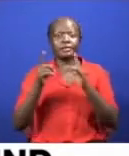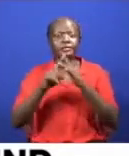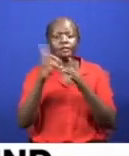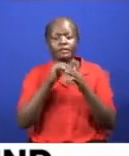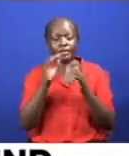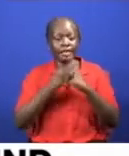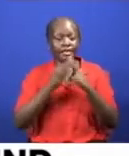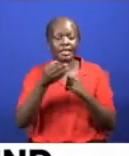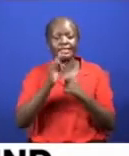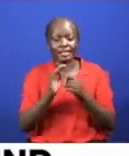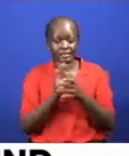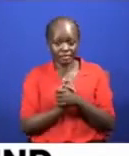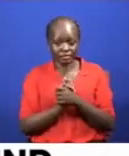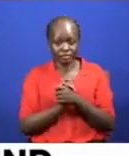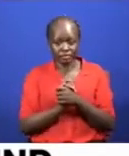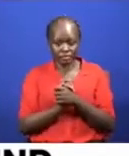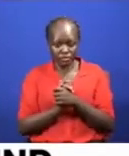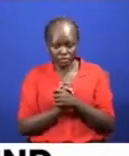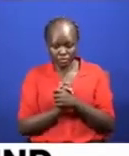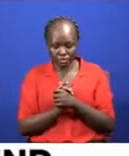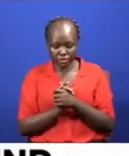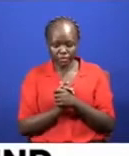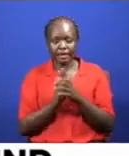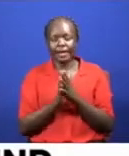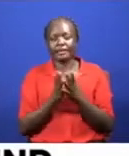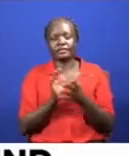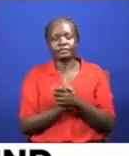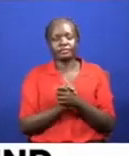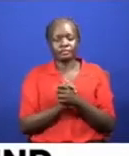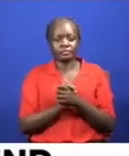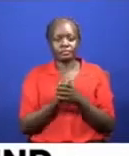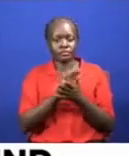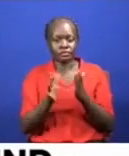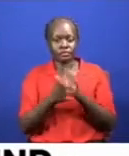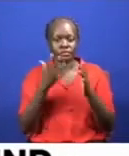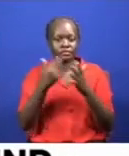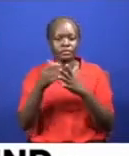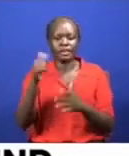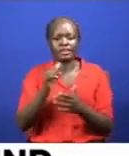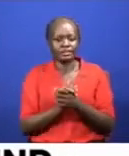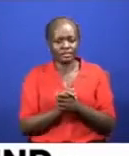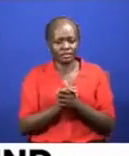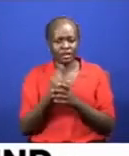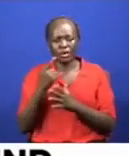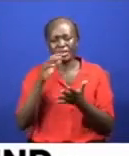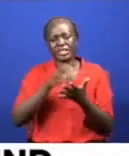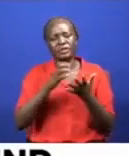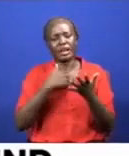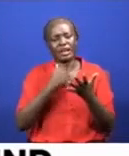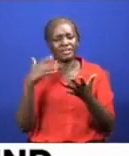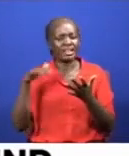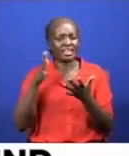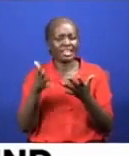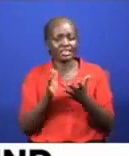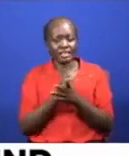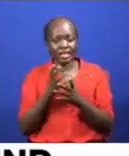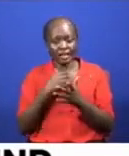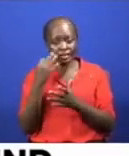at 8:30 and without any hitch. The only issue we have in Wing Central is that we have